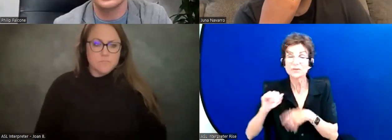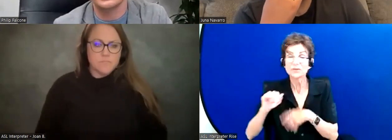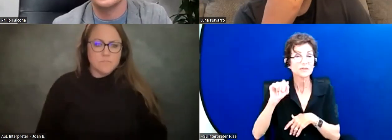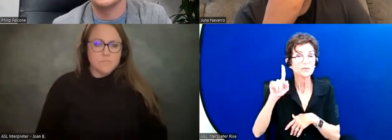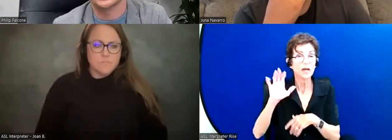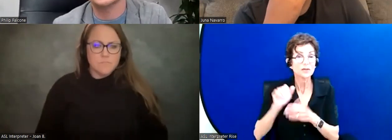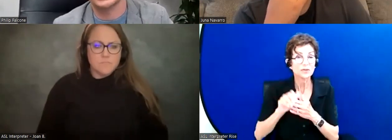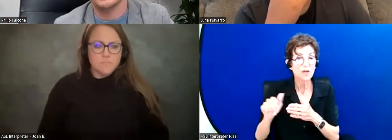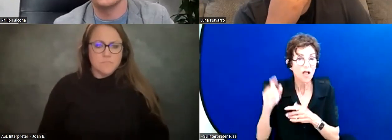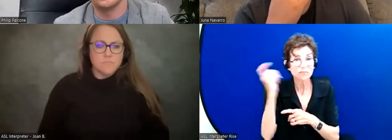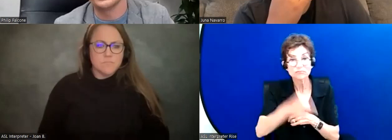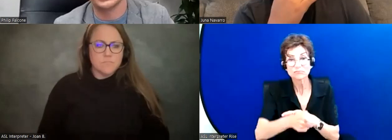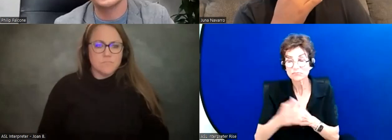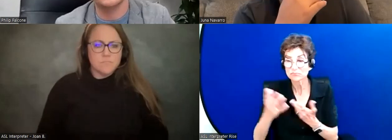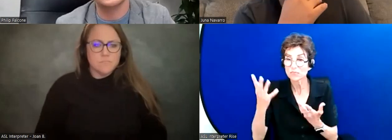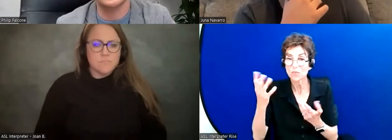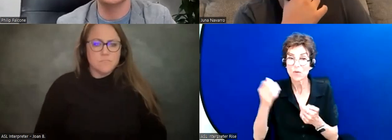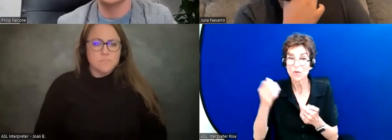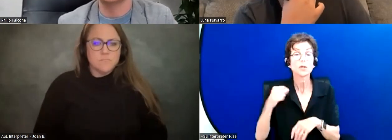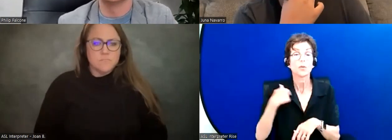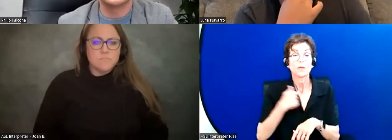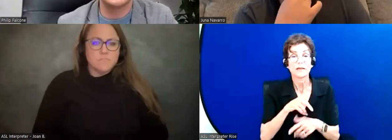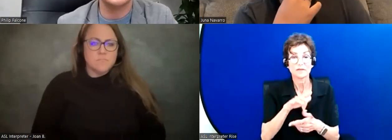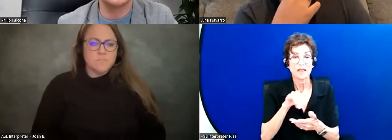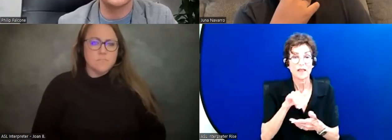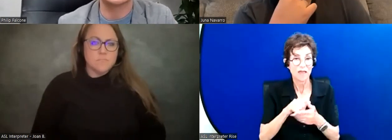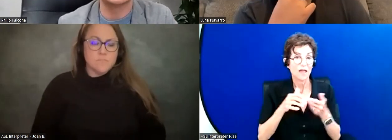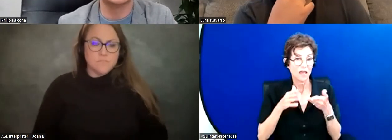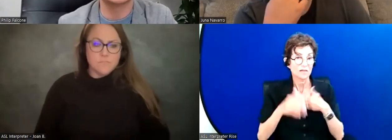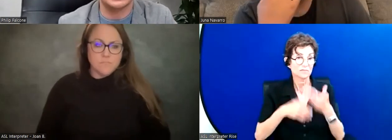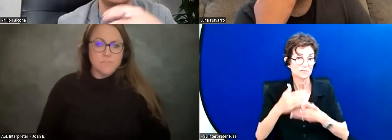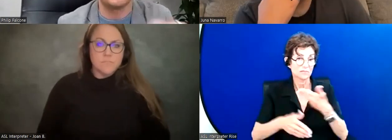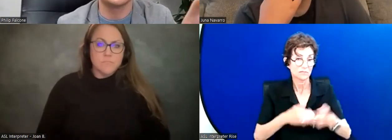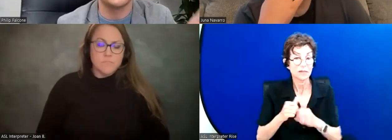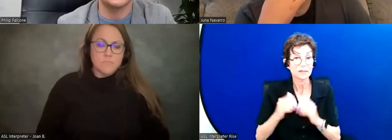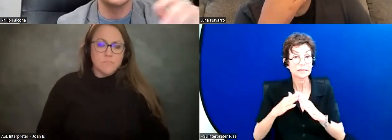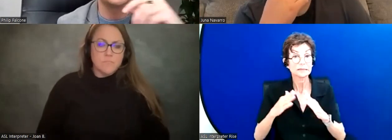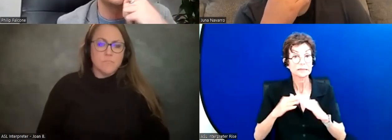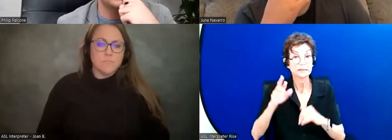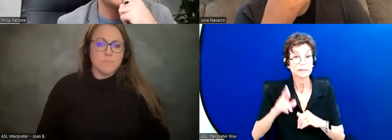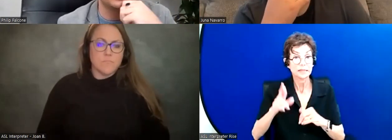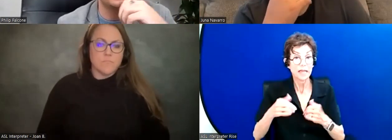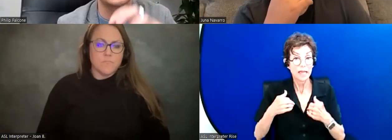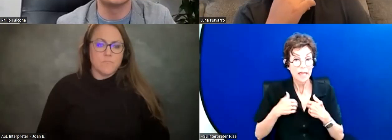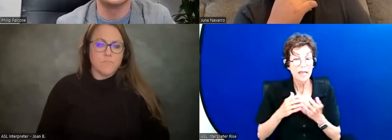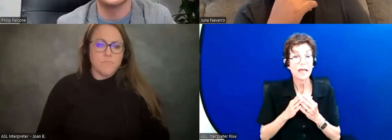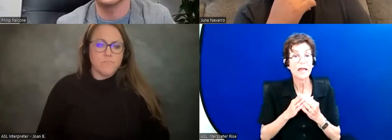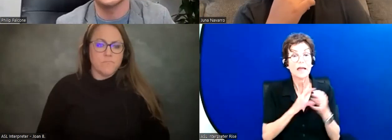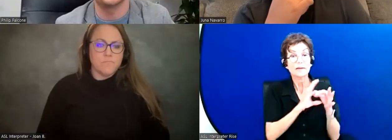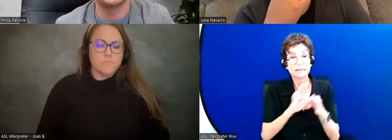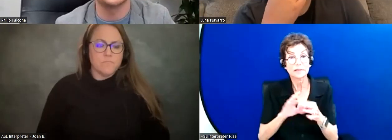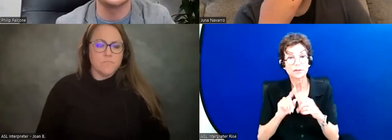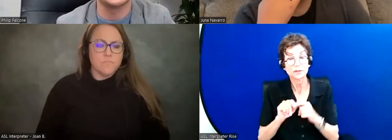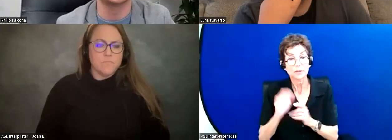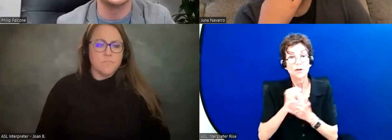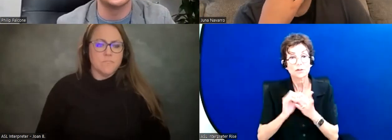be. So that's kind of how we at least have done it. The city of Riverside does have, through the Arts and Cultural Affairs Department, some money set aside